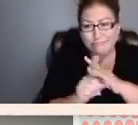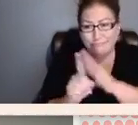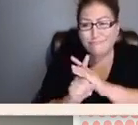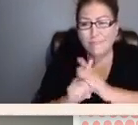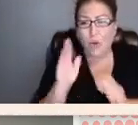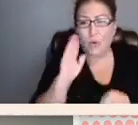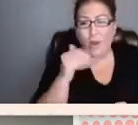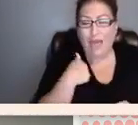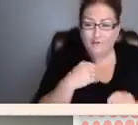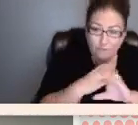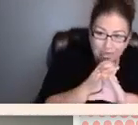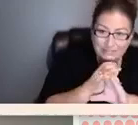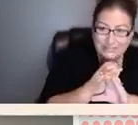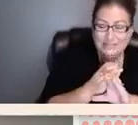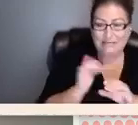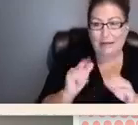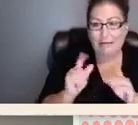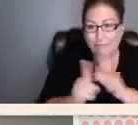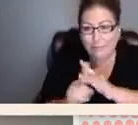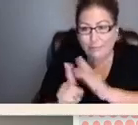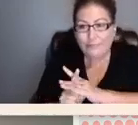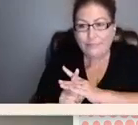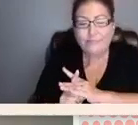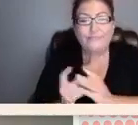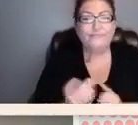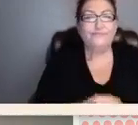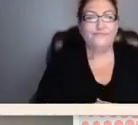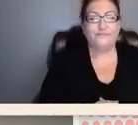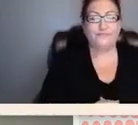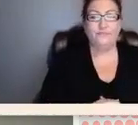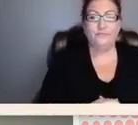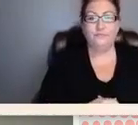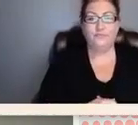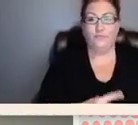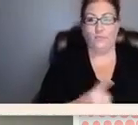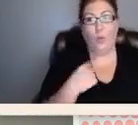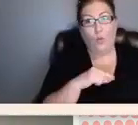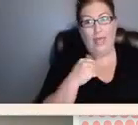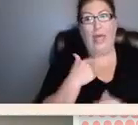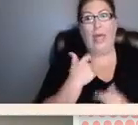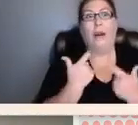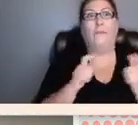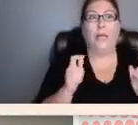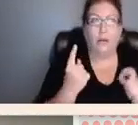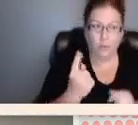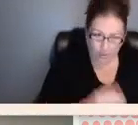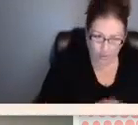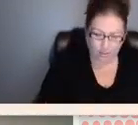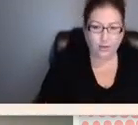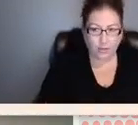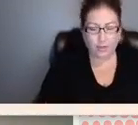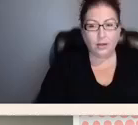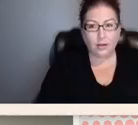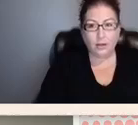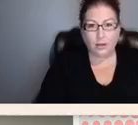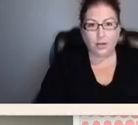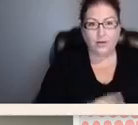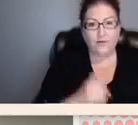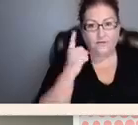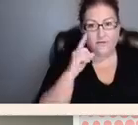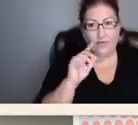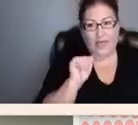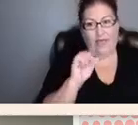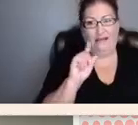crises that occur. And we had a big one in terms of the ADA.